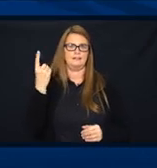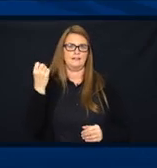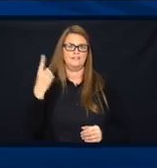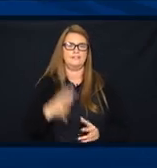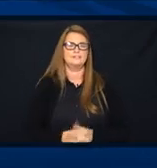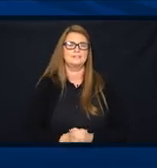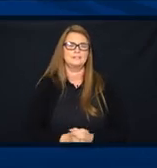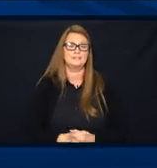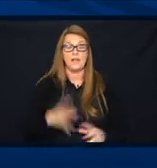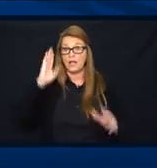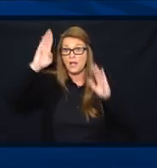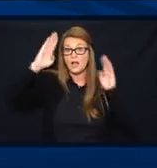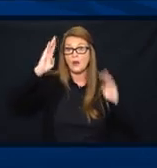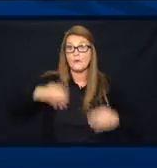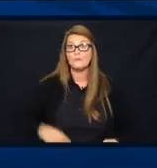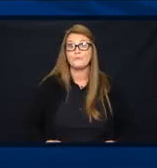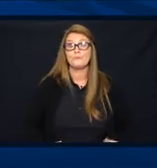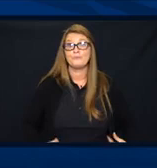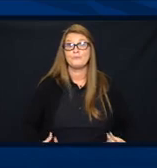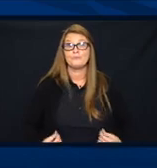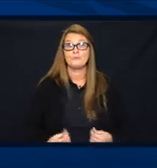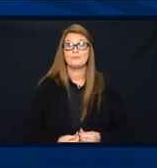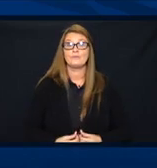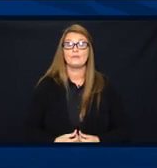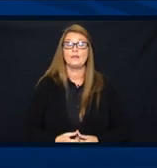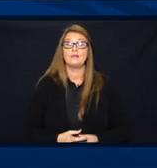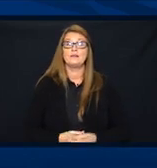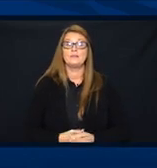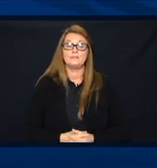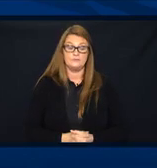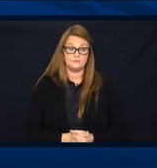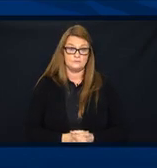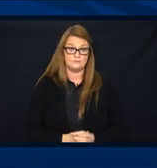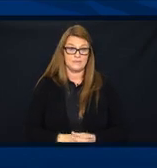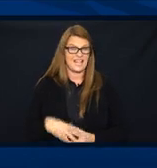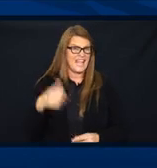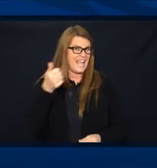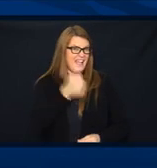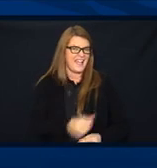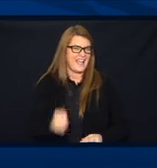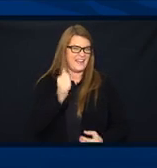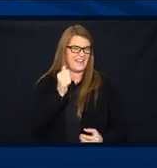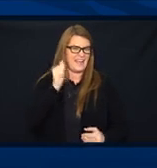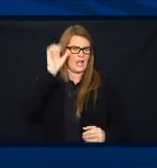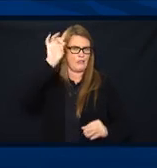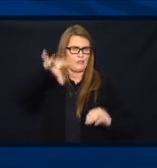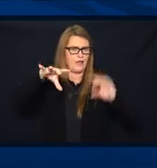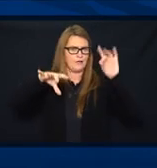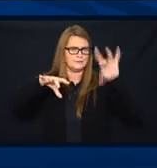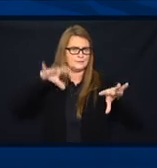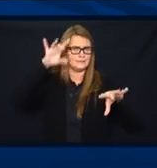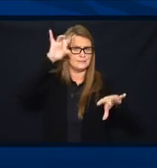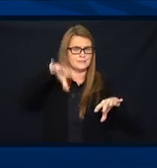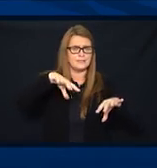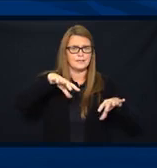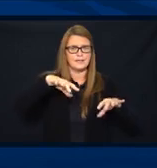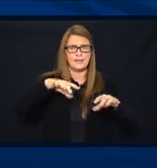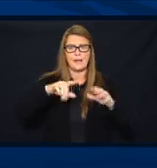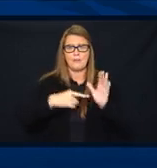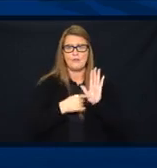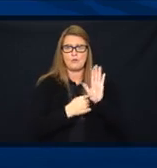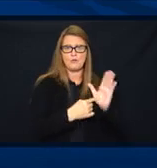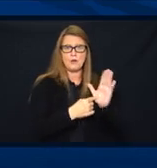Hi, is there any thought to the specific arguments that will be made when talking with the representatives of the